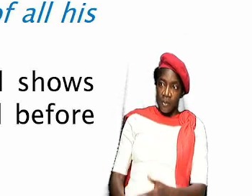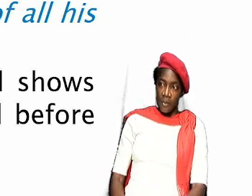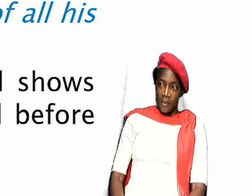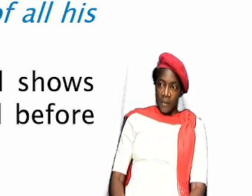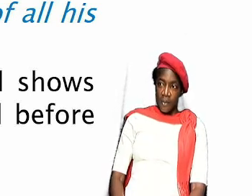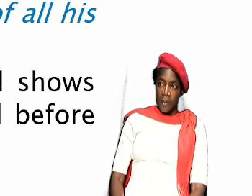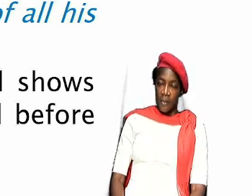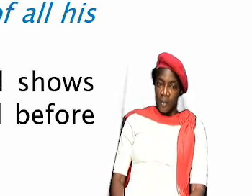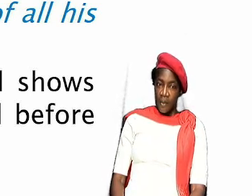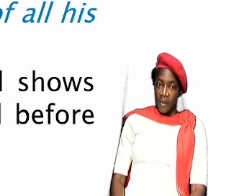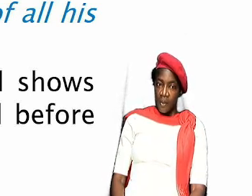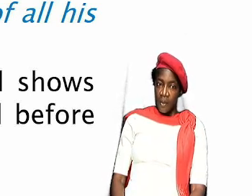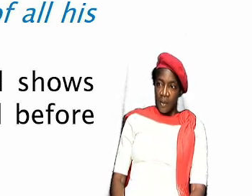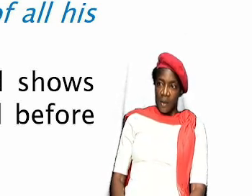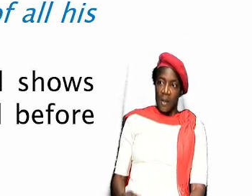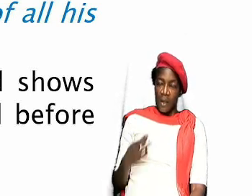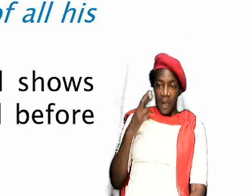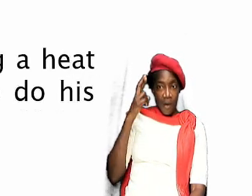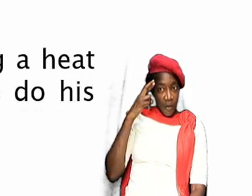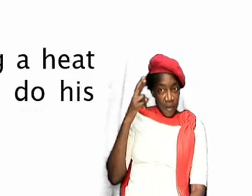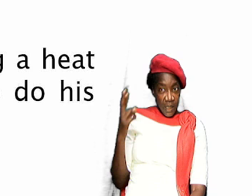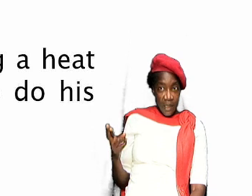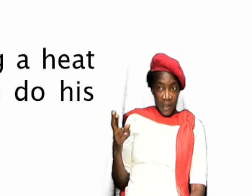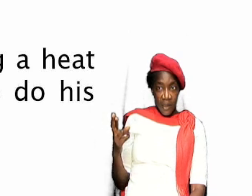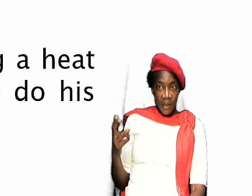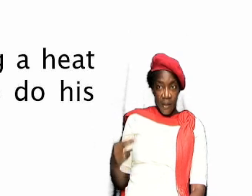This was one of the main reasons